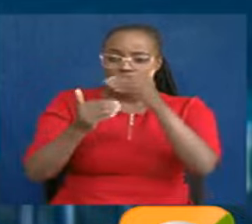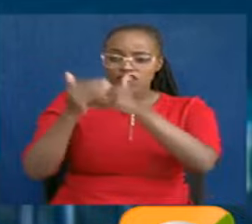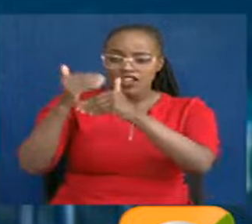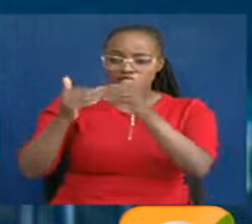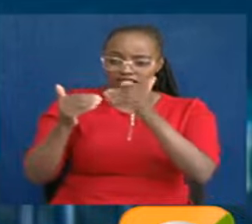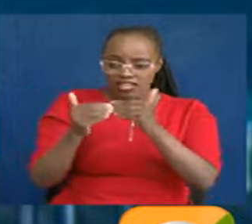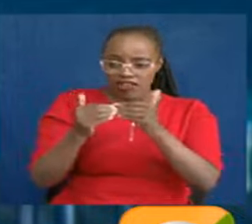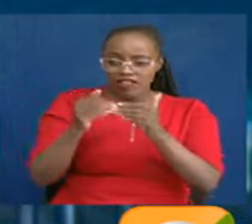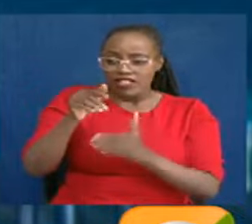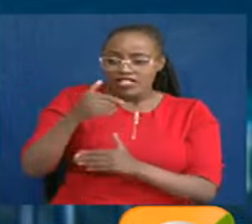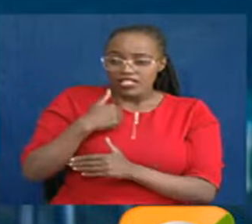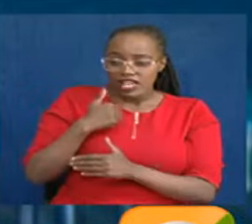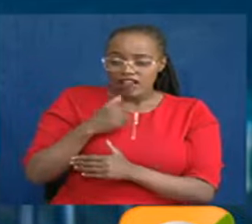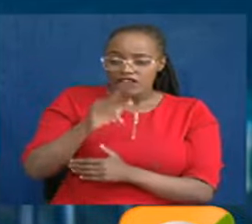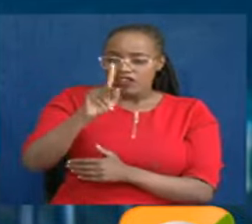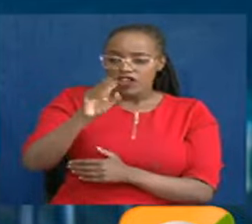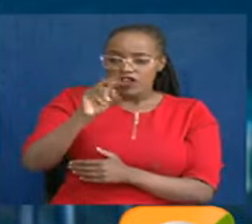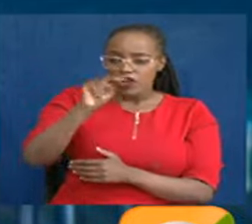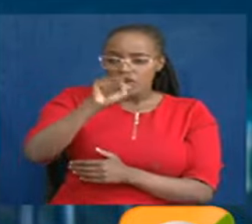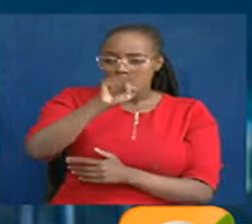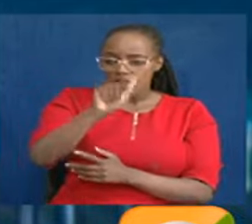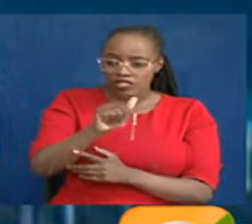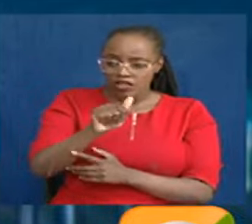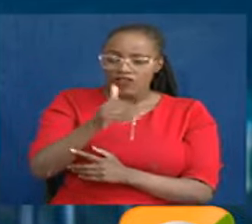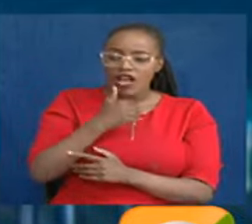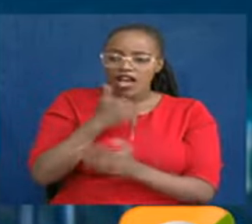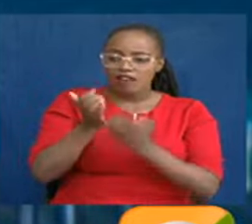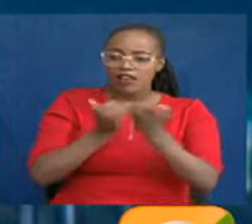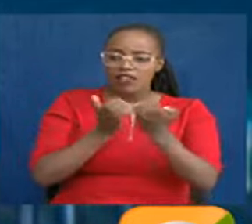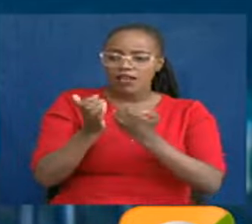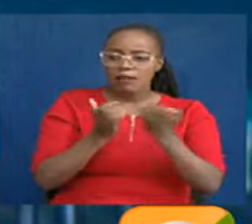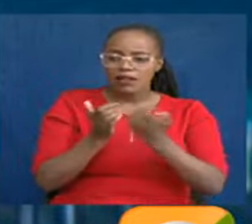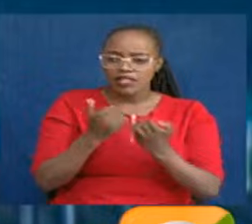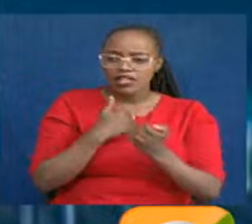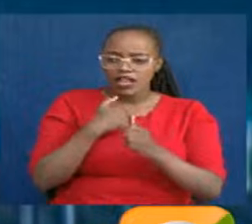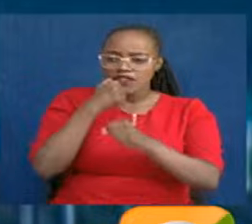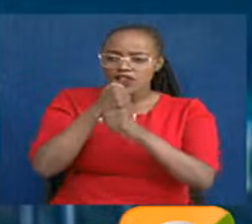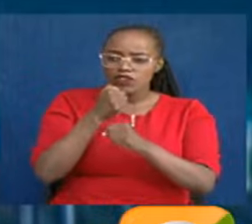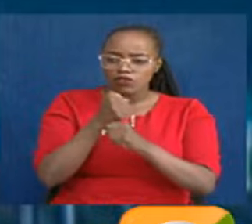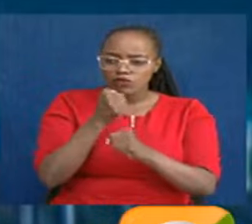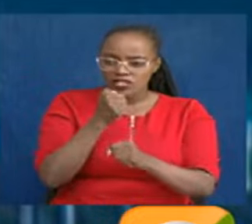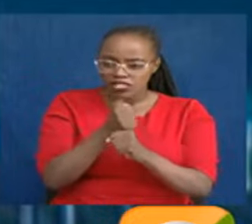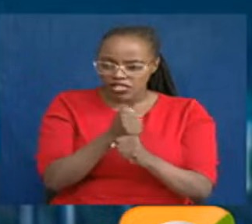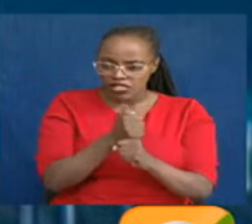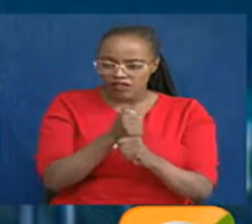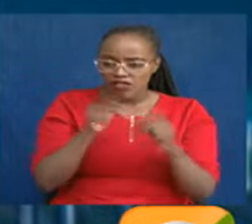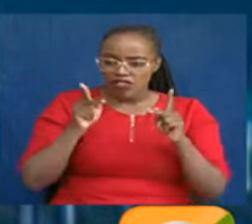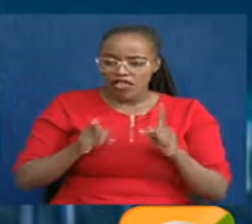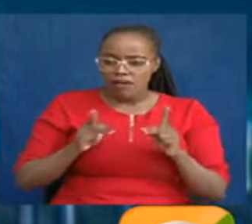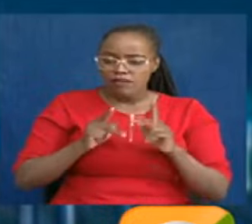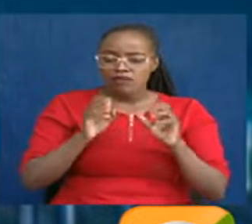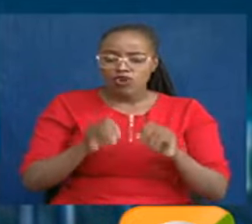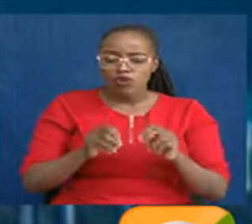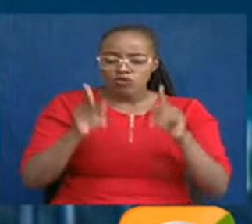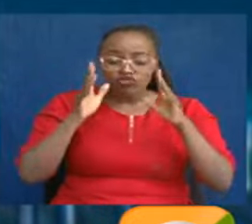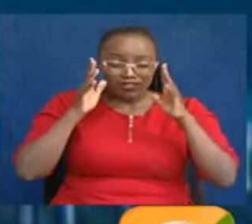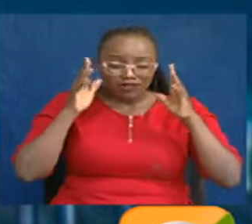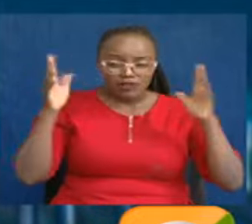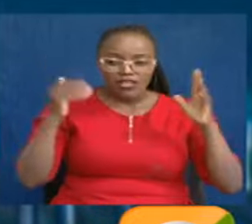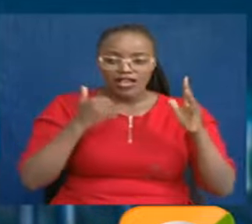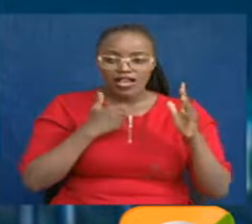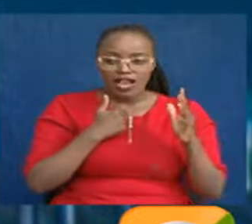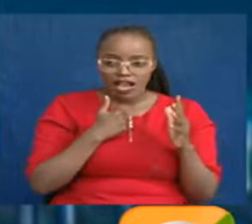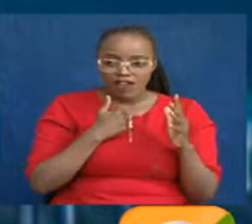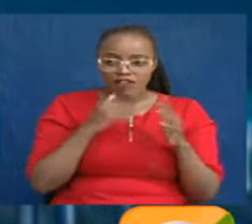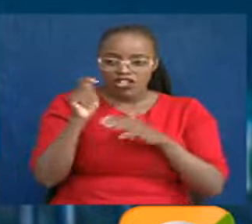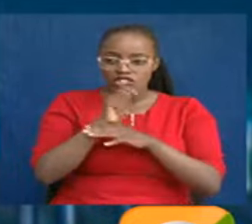the visits in Konza yesterday was a fruitful visit, a session that we look into a bigger opportunity, bringing up